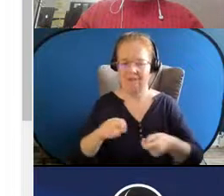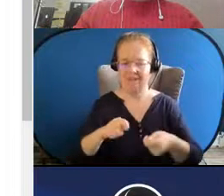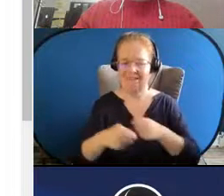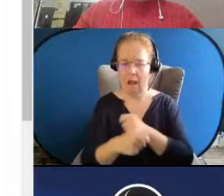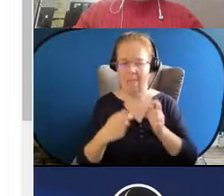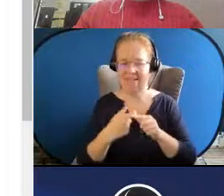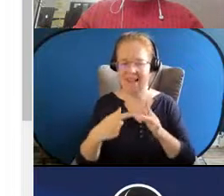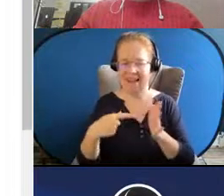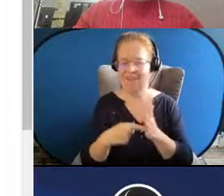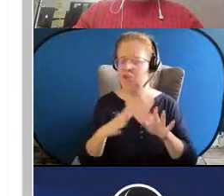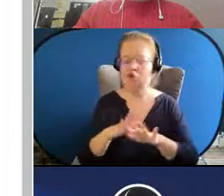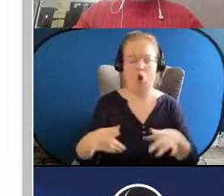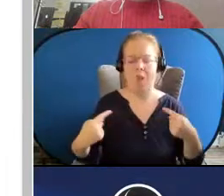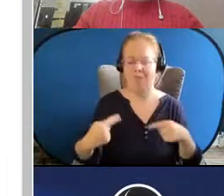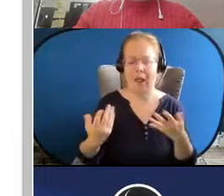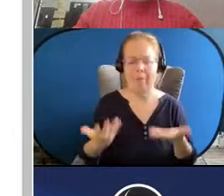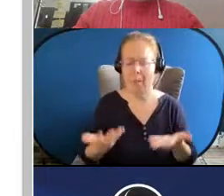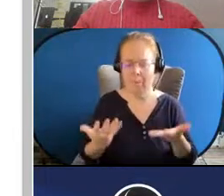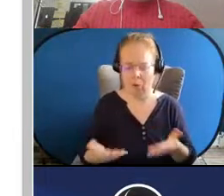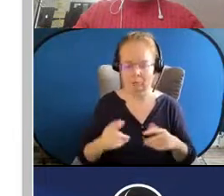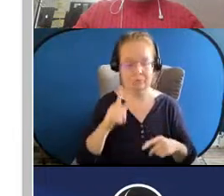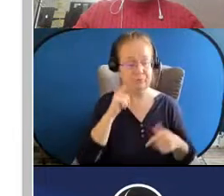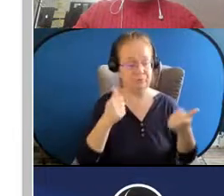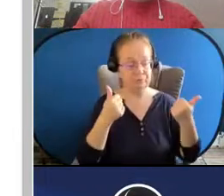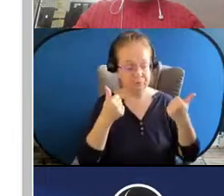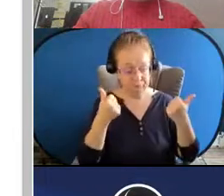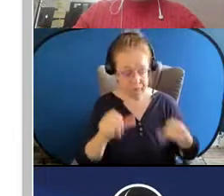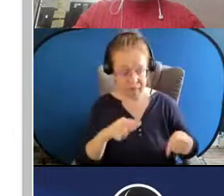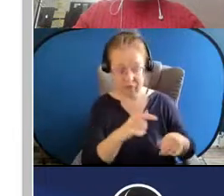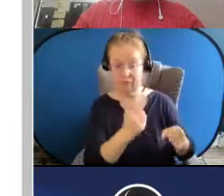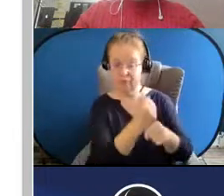be shipped out to you. If you follow the descriptions and